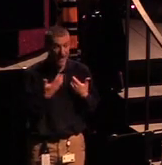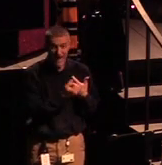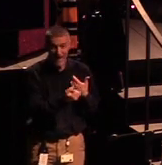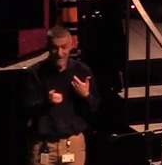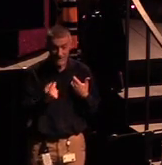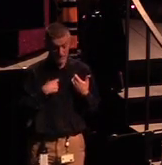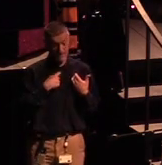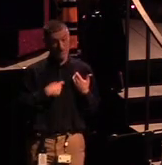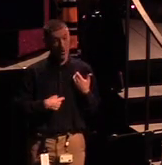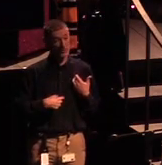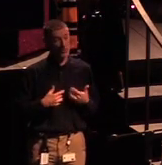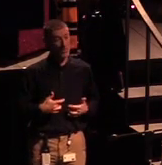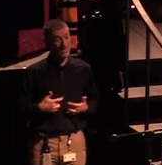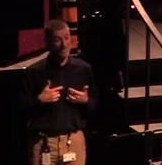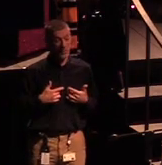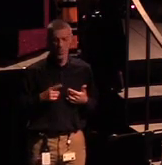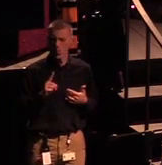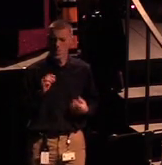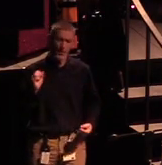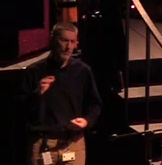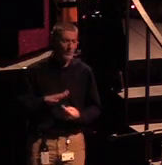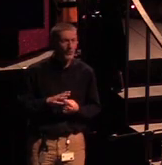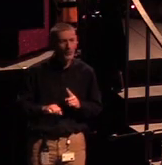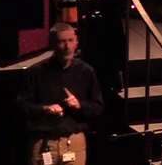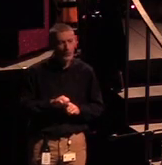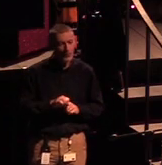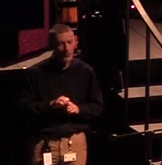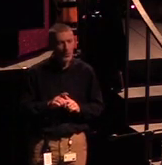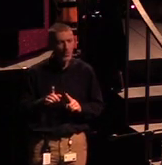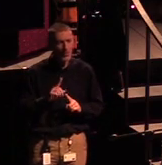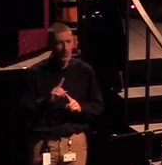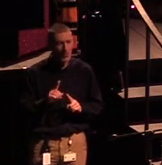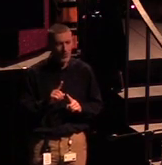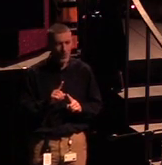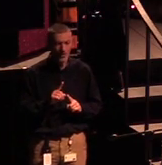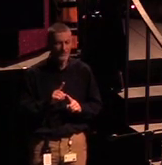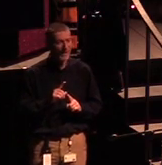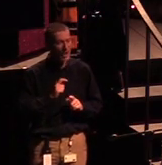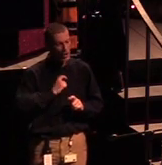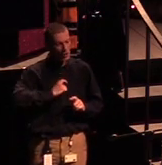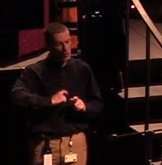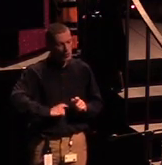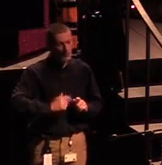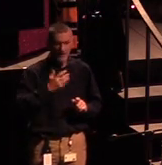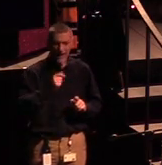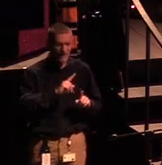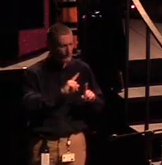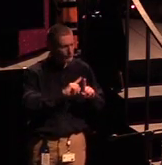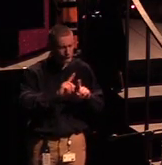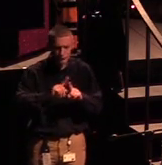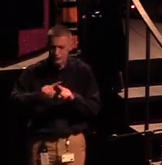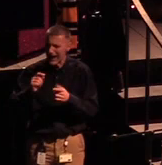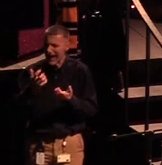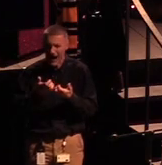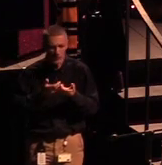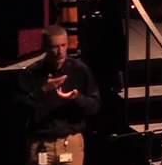personal level the art that resonates for me they're more strongly is art that explores and describes the human condition in some meaningful way and